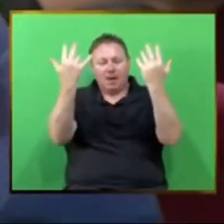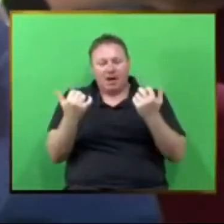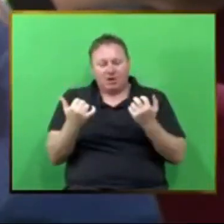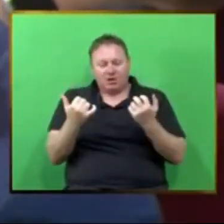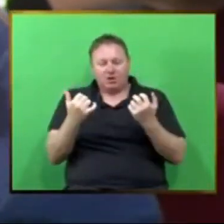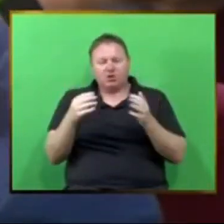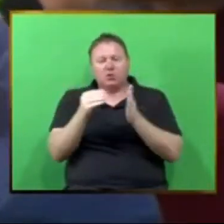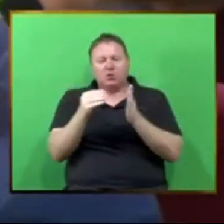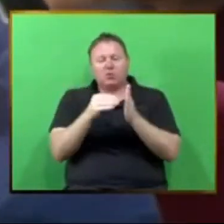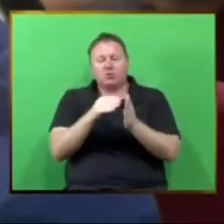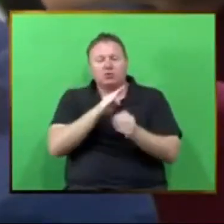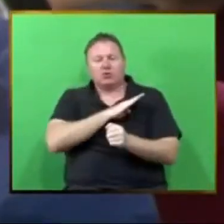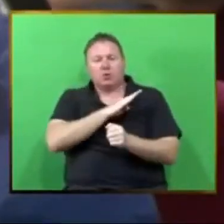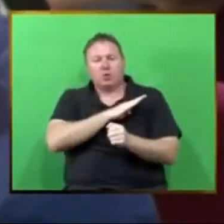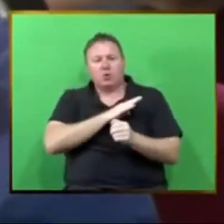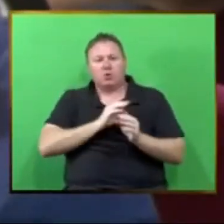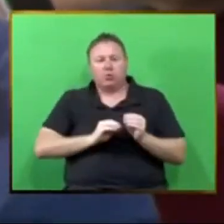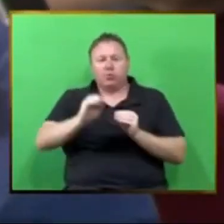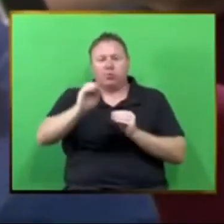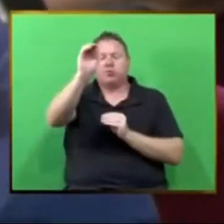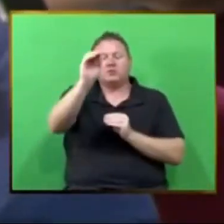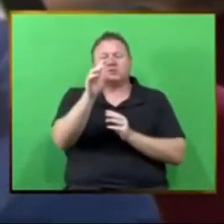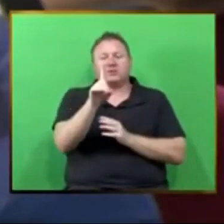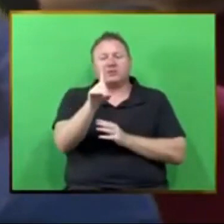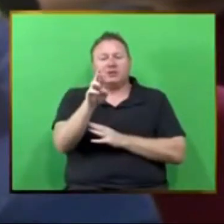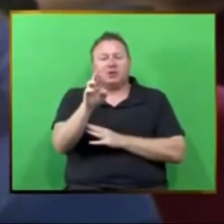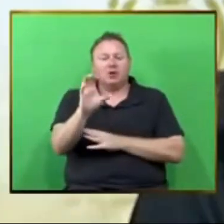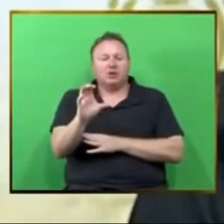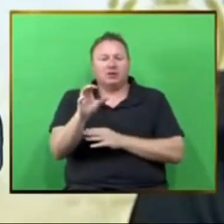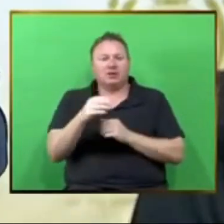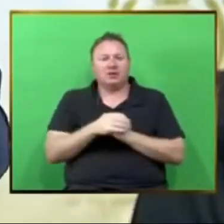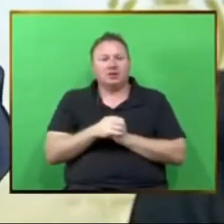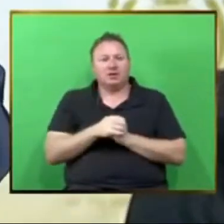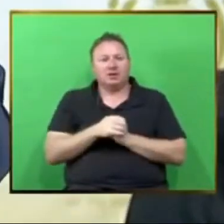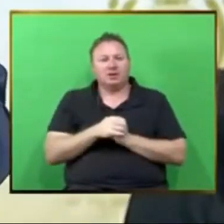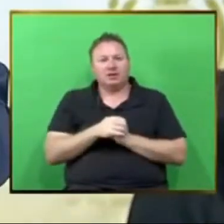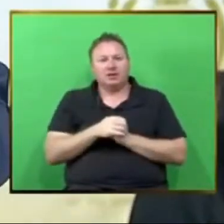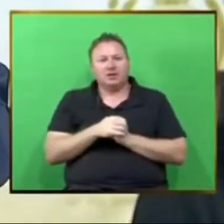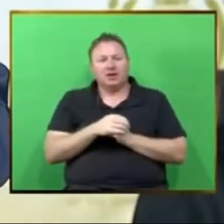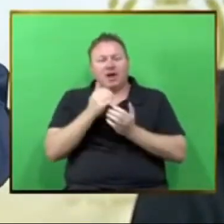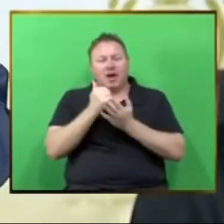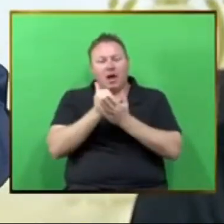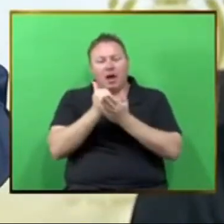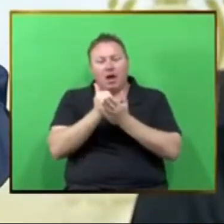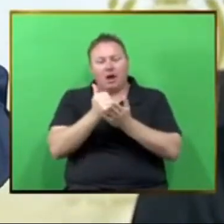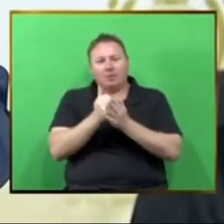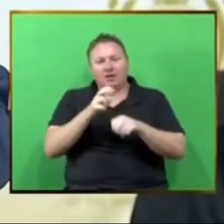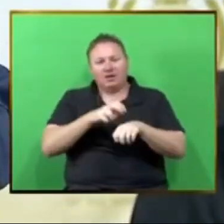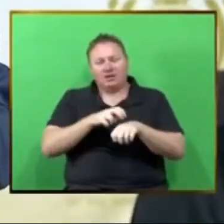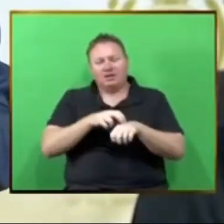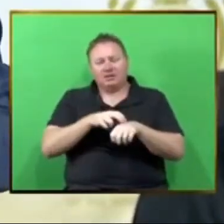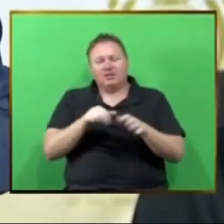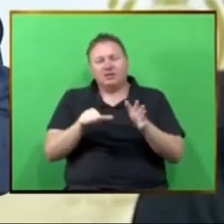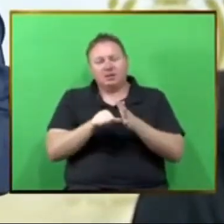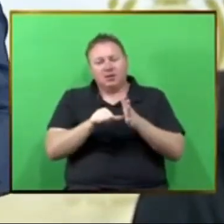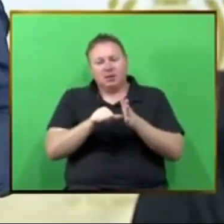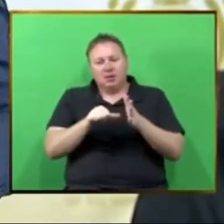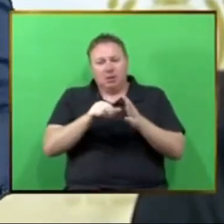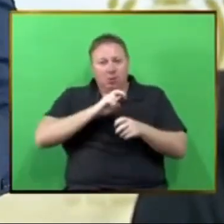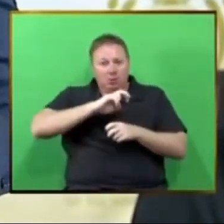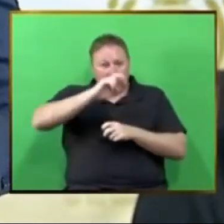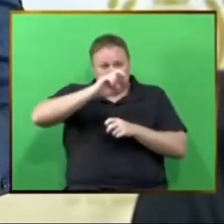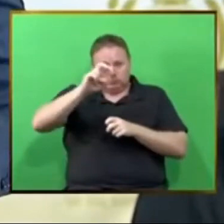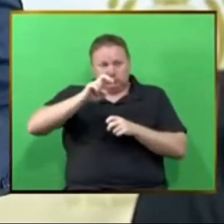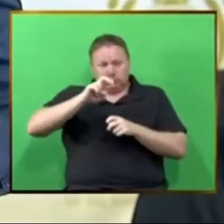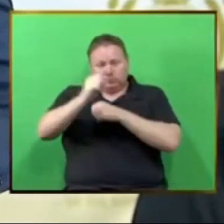soldiers in Mozambique and DRC. Work on costing and identifying these needs for these critical missions will continue throughout